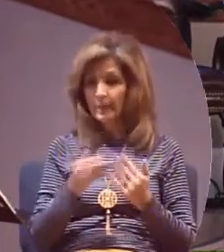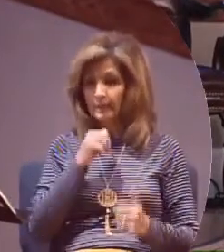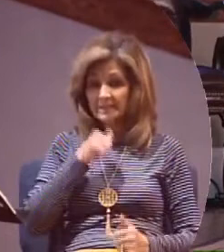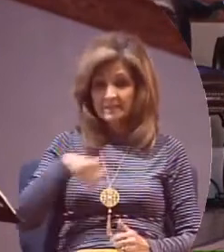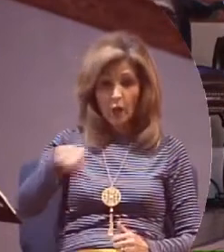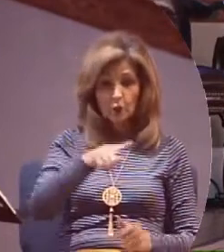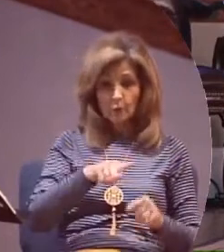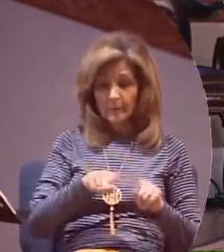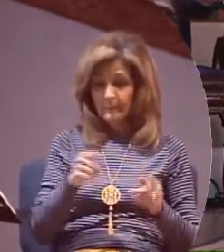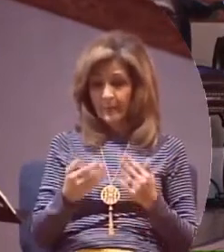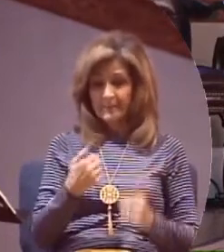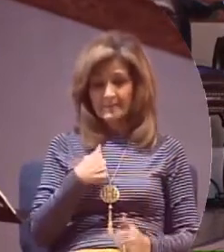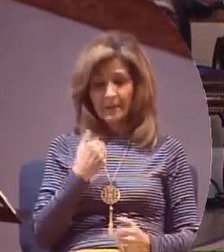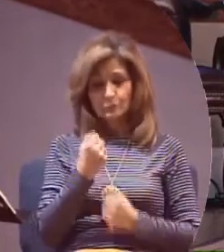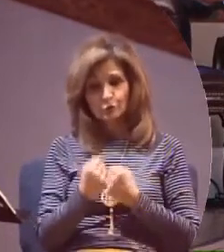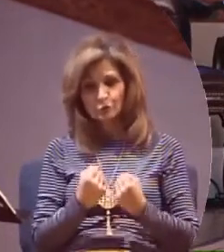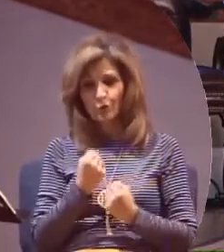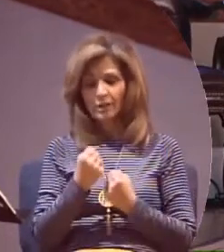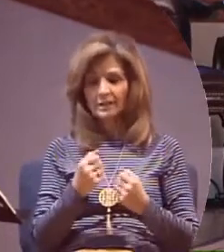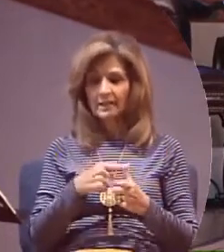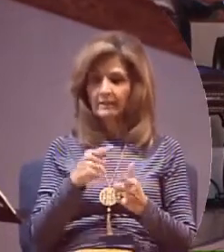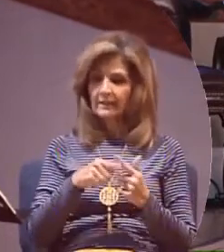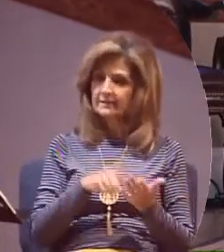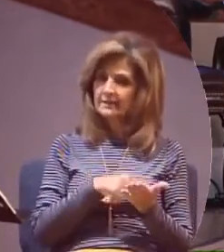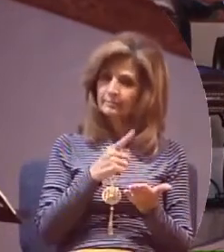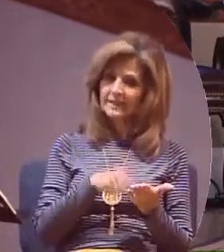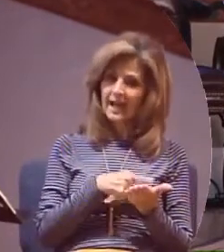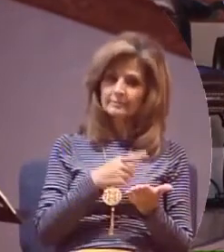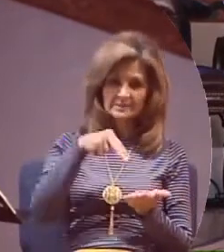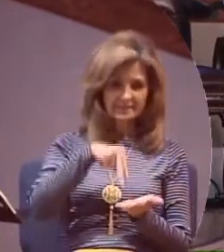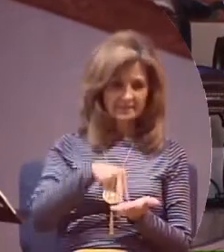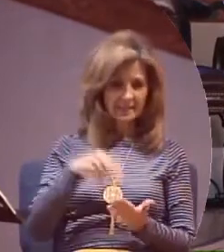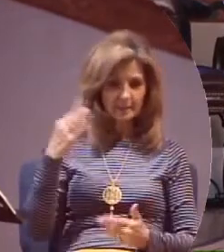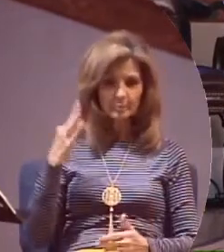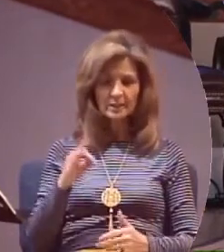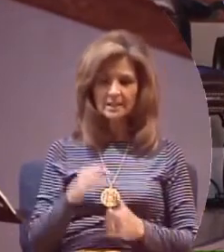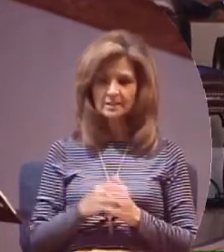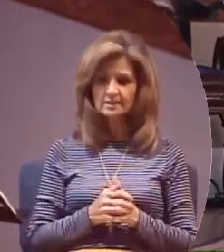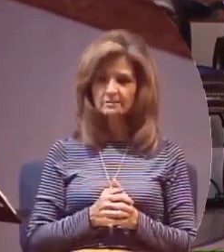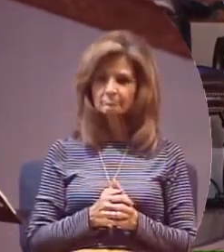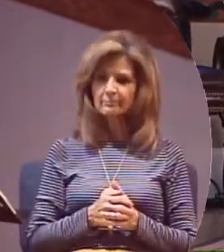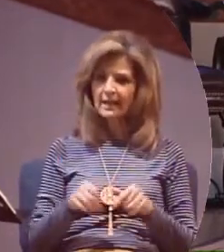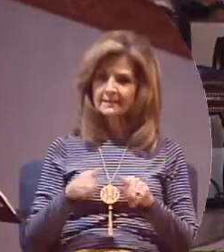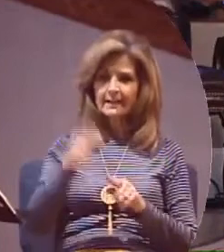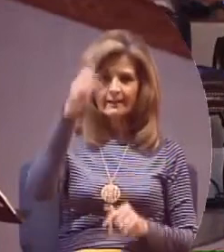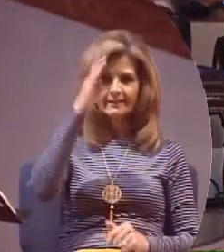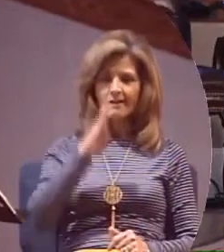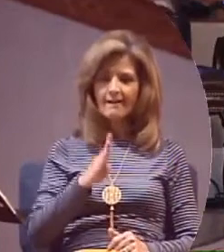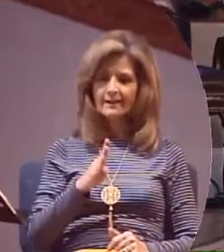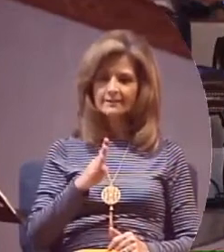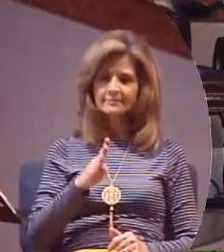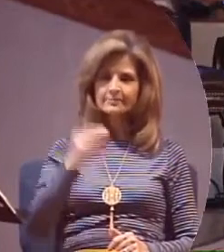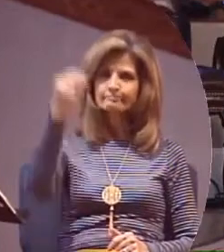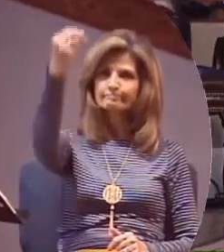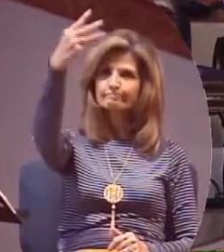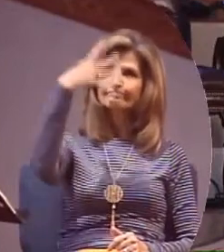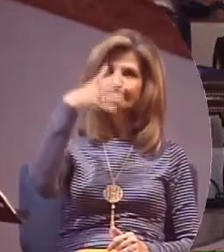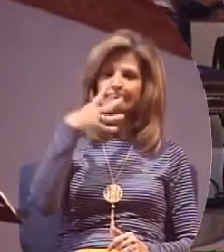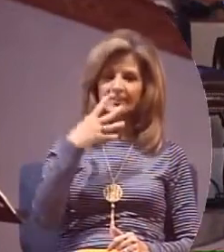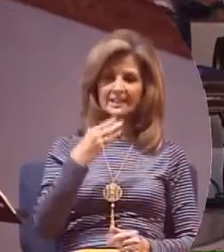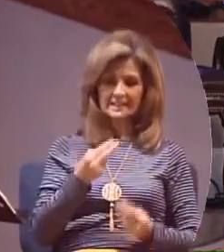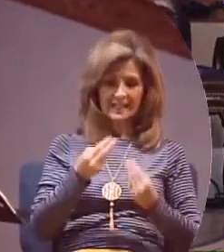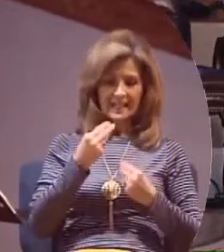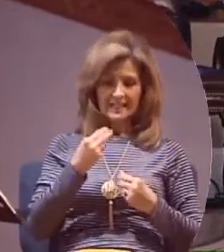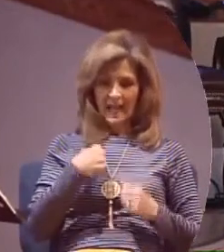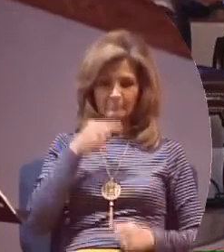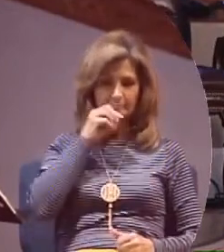but man, I'm really struggling. But then there are other times when you get up to preach and it's like, man, God's just feeding it in